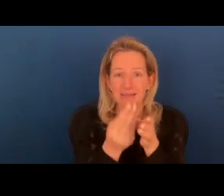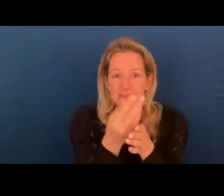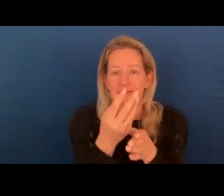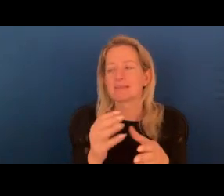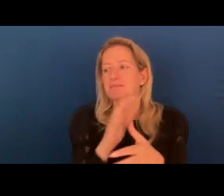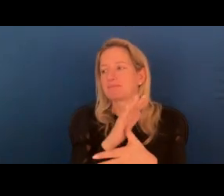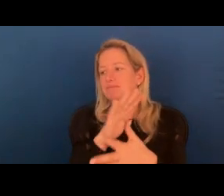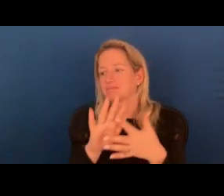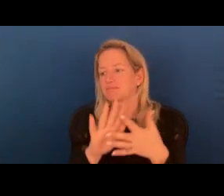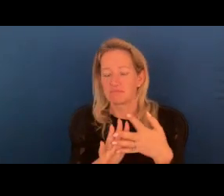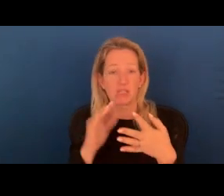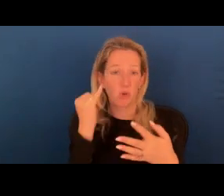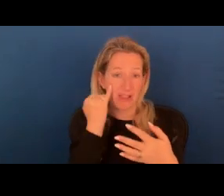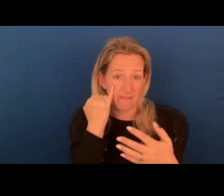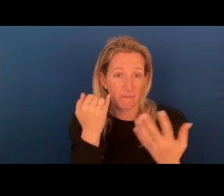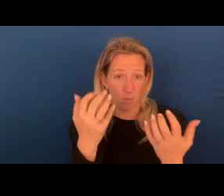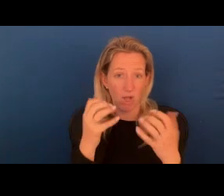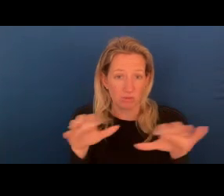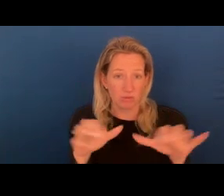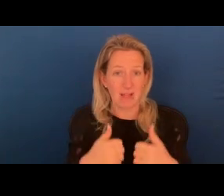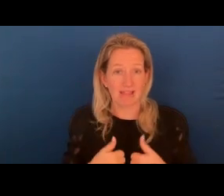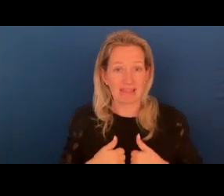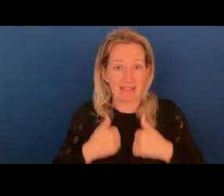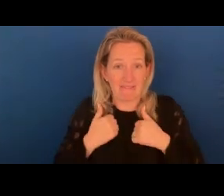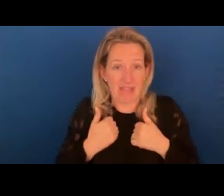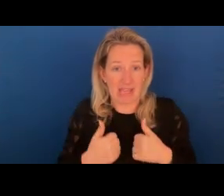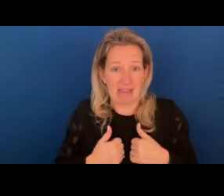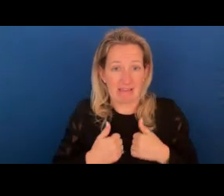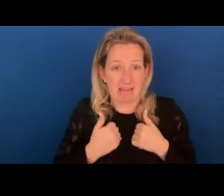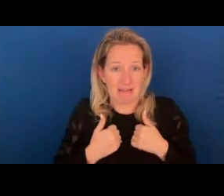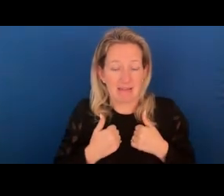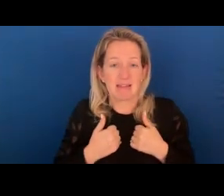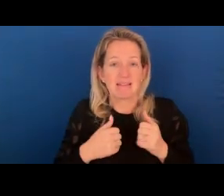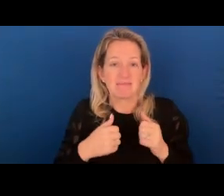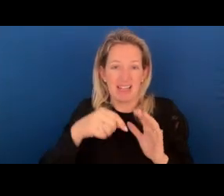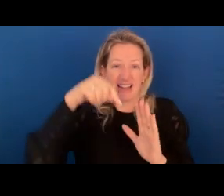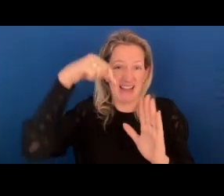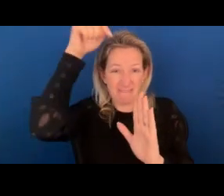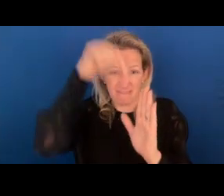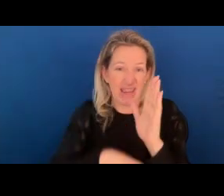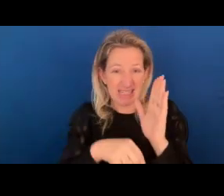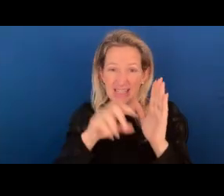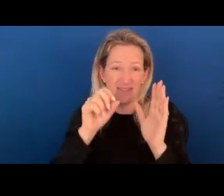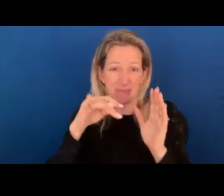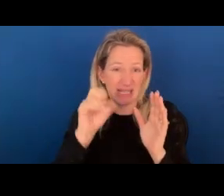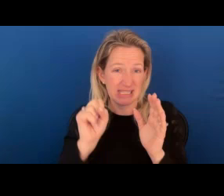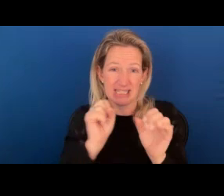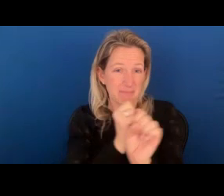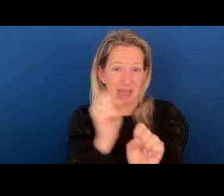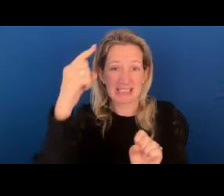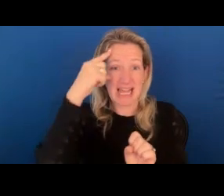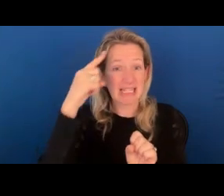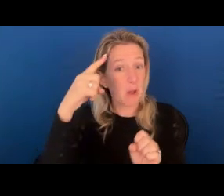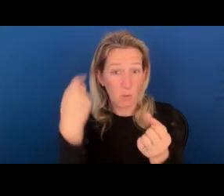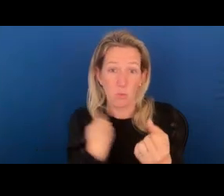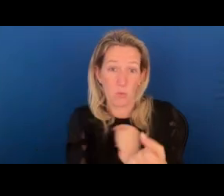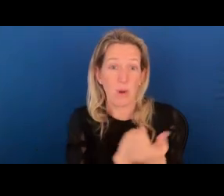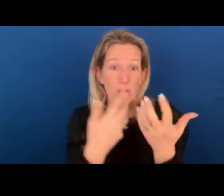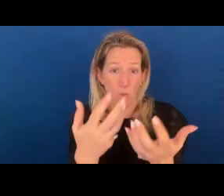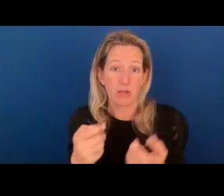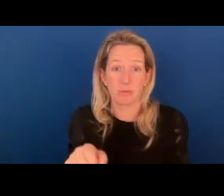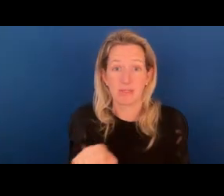do, if you're going to do a living test subject, invasive species makes the most sense because we got to get rid of them anyway. Because it would be harder to